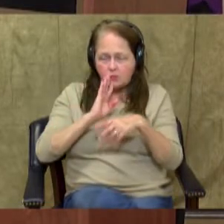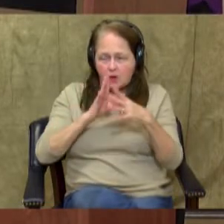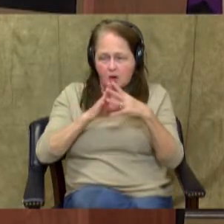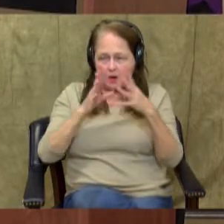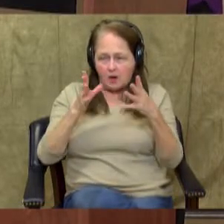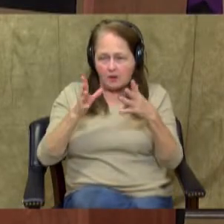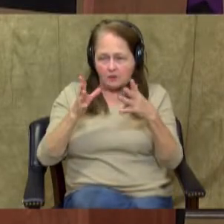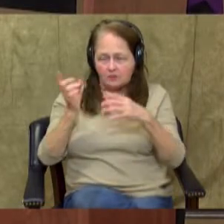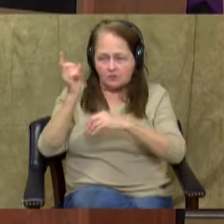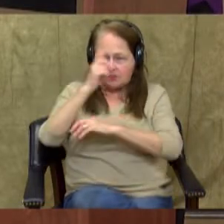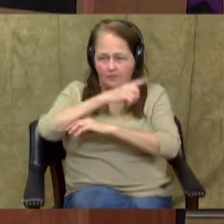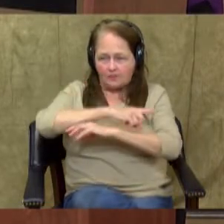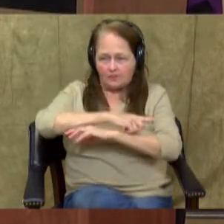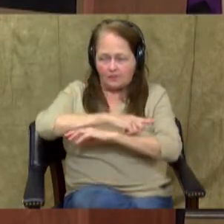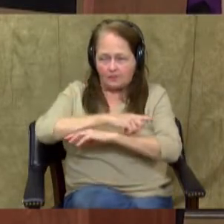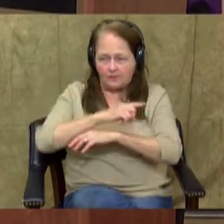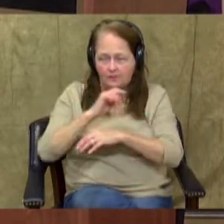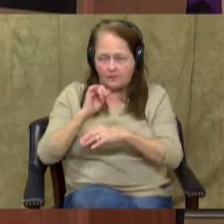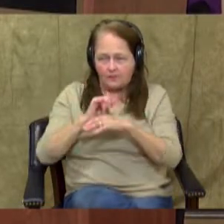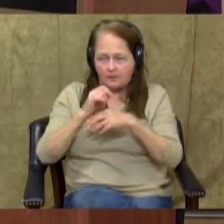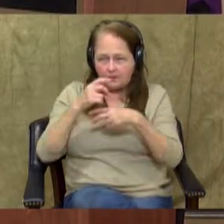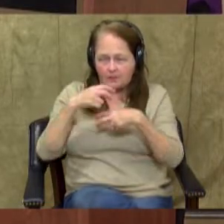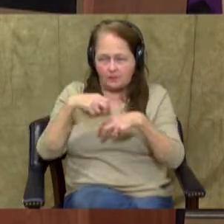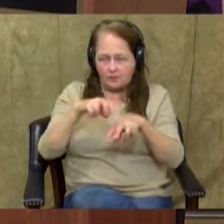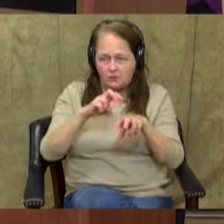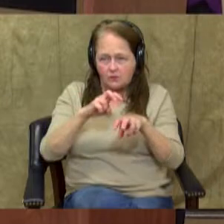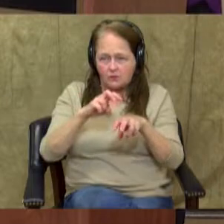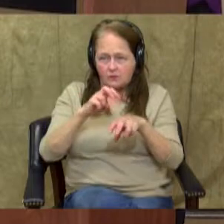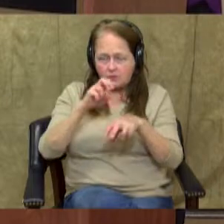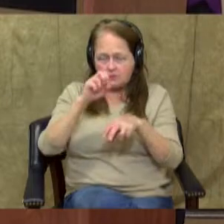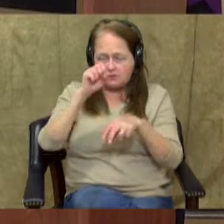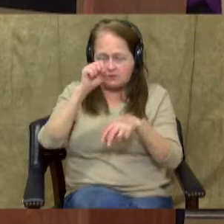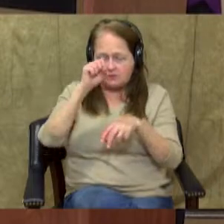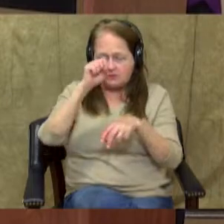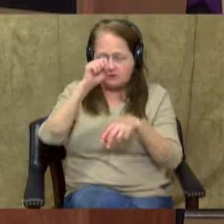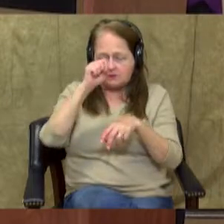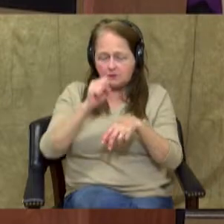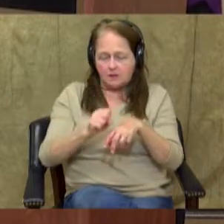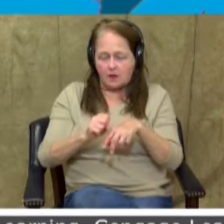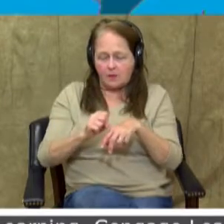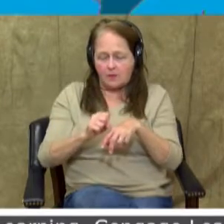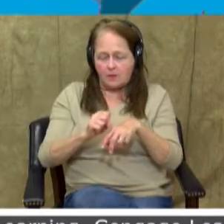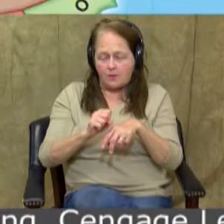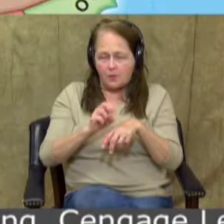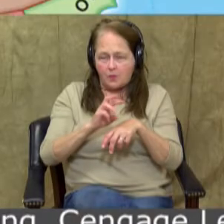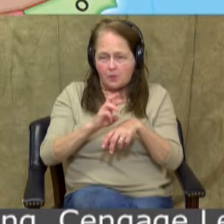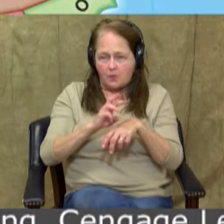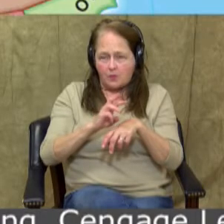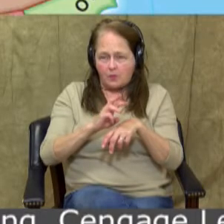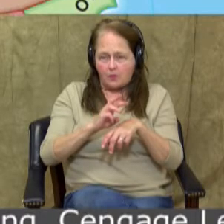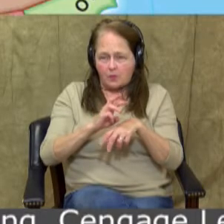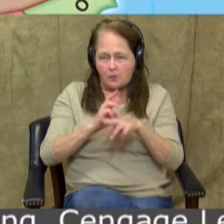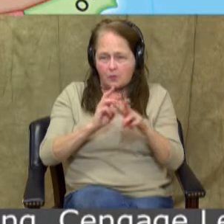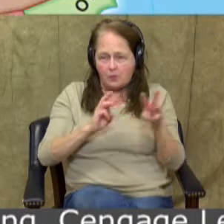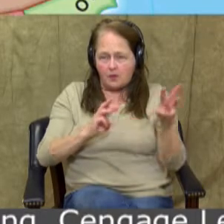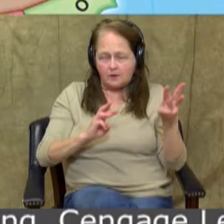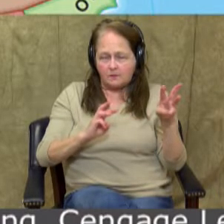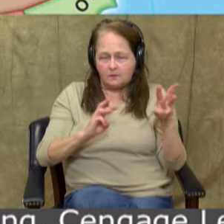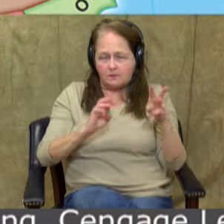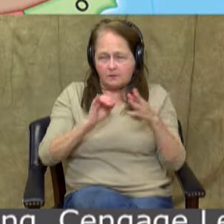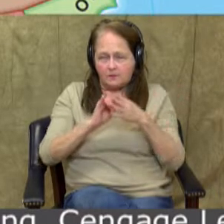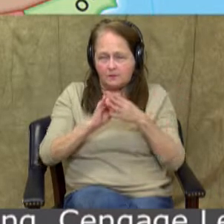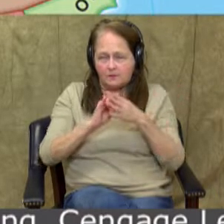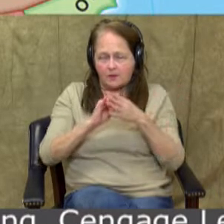today. So let's travel to Southwest Asia and North Africa, about 6,000 miles away, and let's first look at